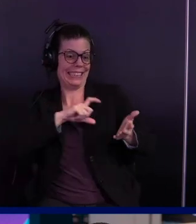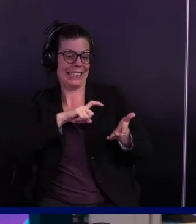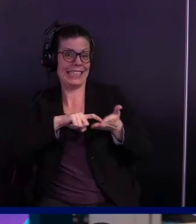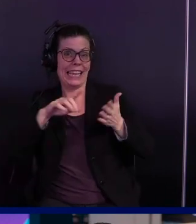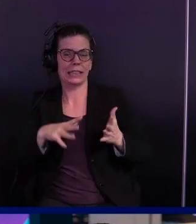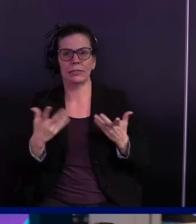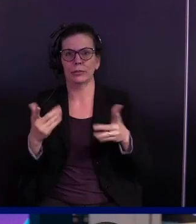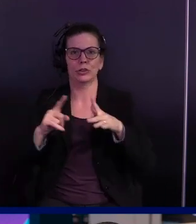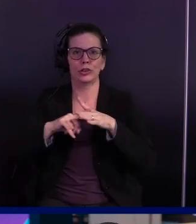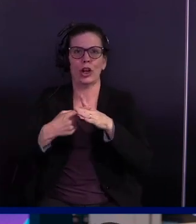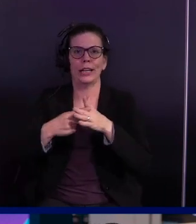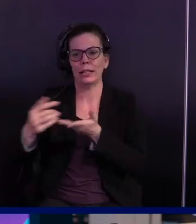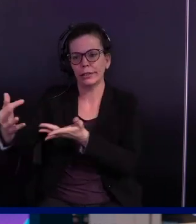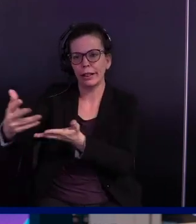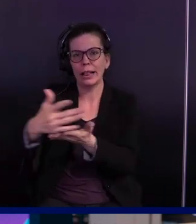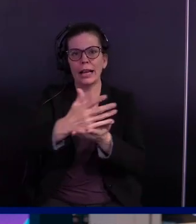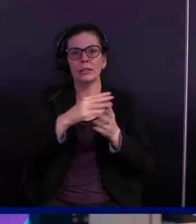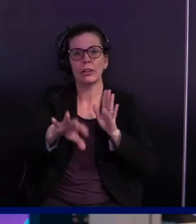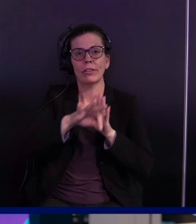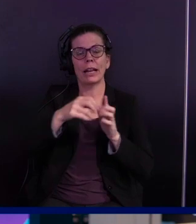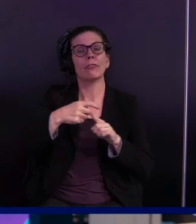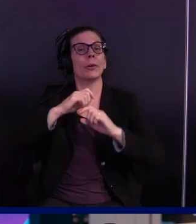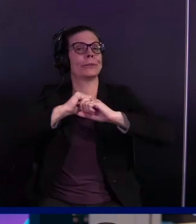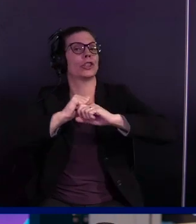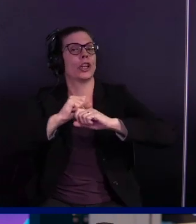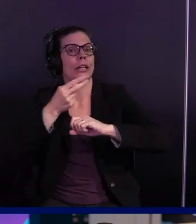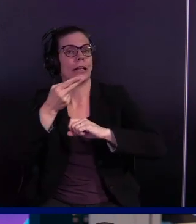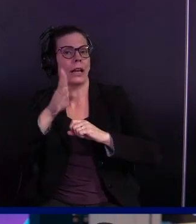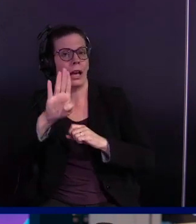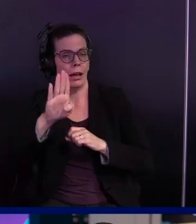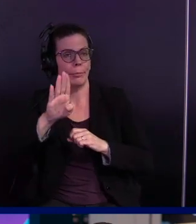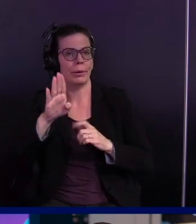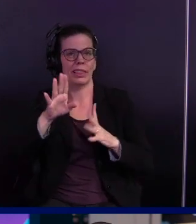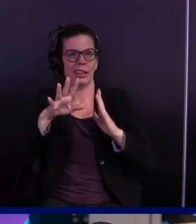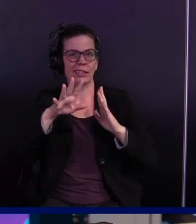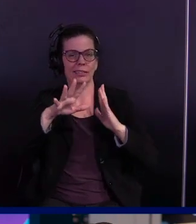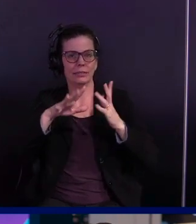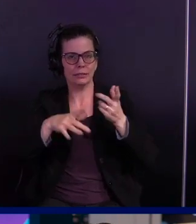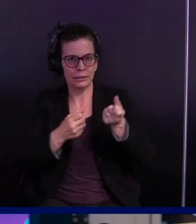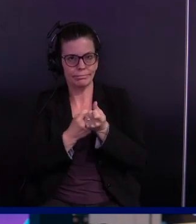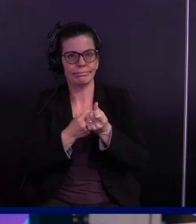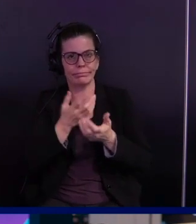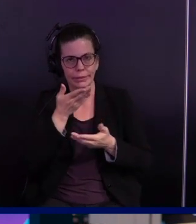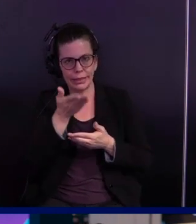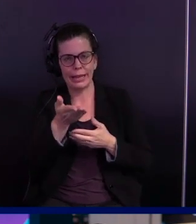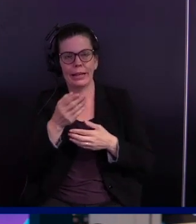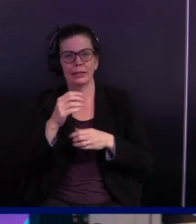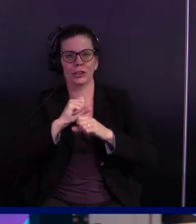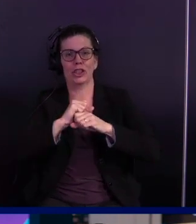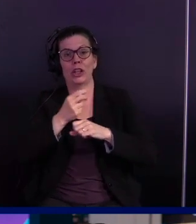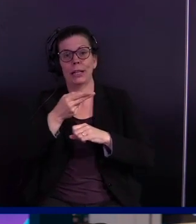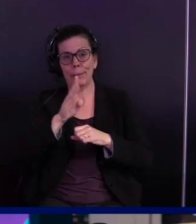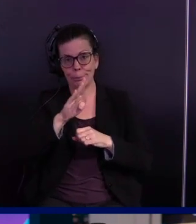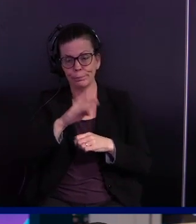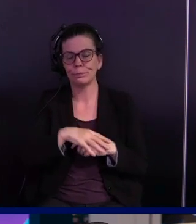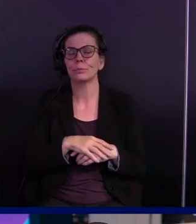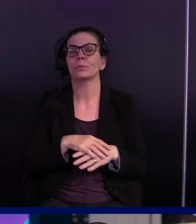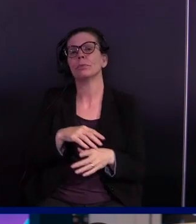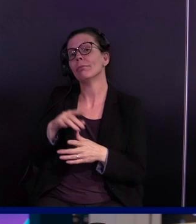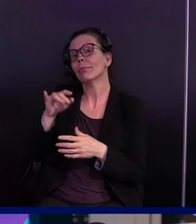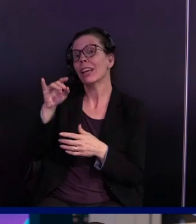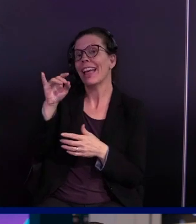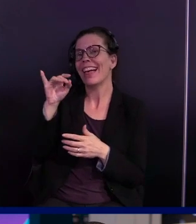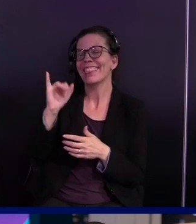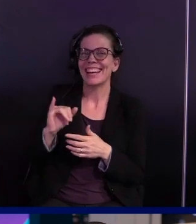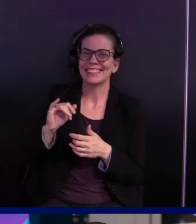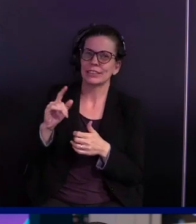starts collecting the findings from Security Hub that are being aggregated in Security Hub. Okay. So that's the